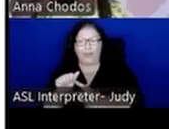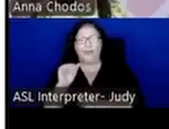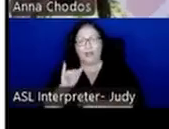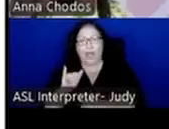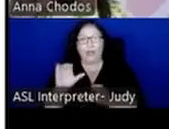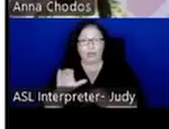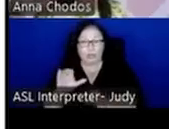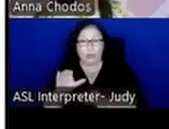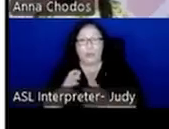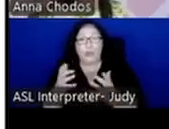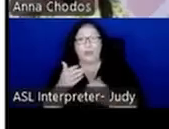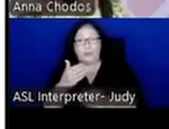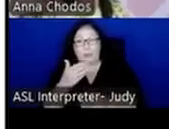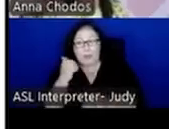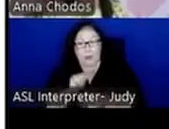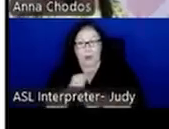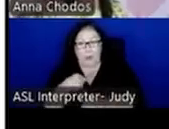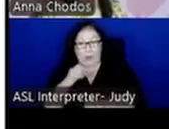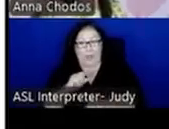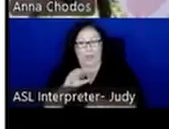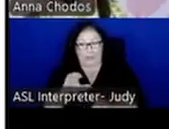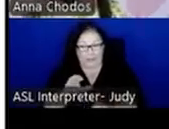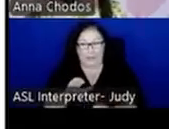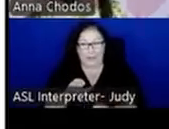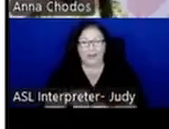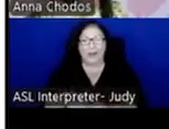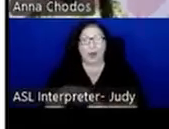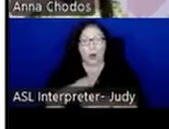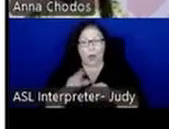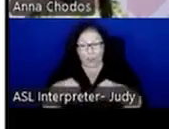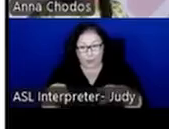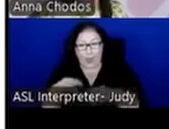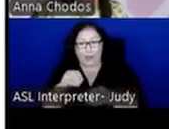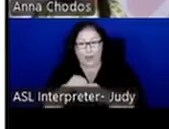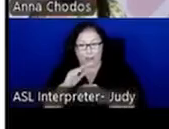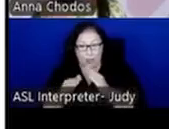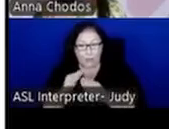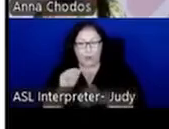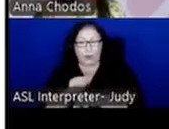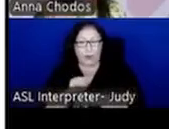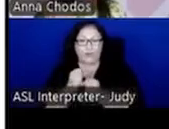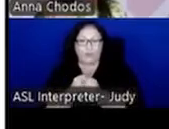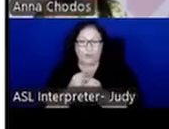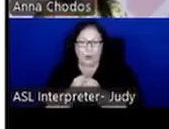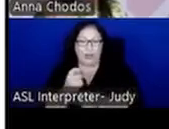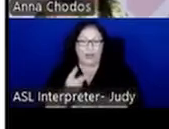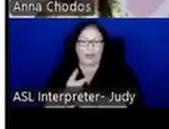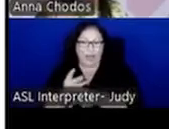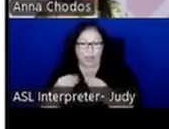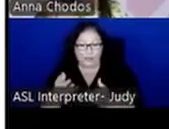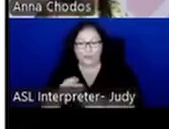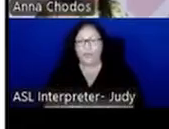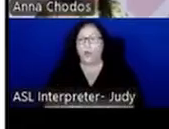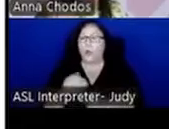can do in healthcare, but do the on-the-ground work in the community work supporting caregivers, be it with actual services, be it with education and